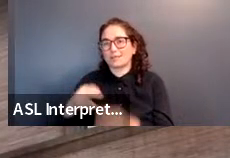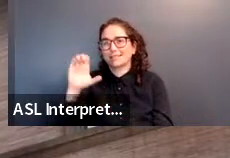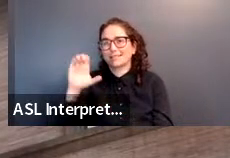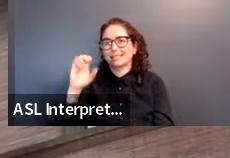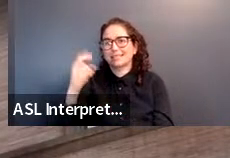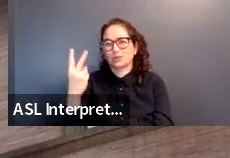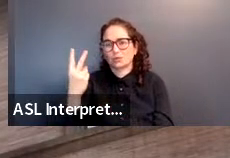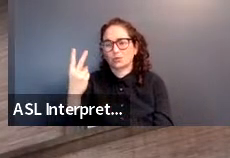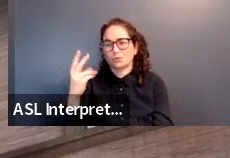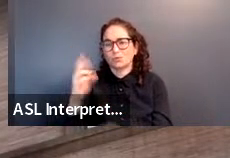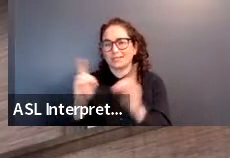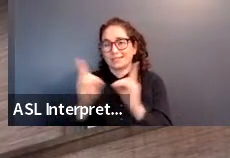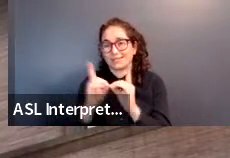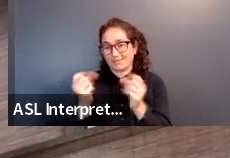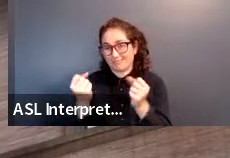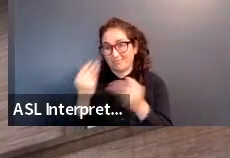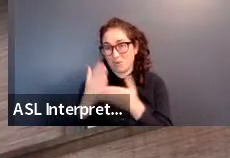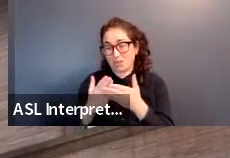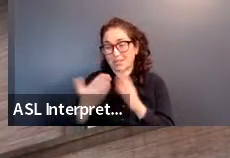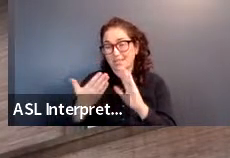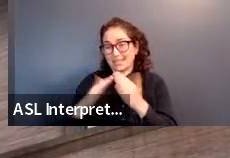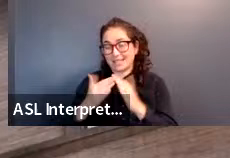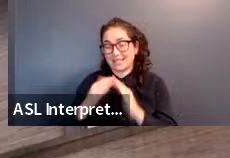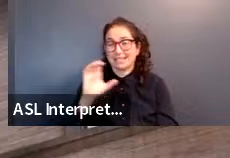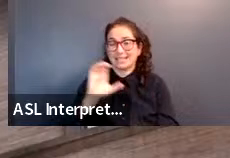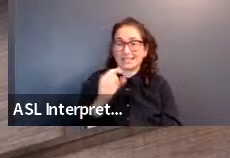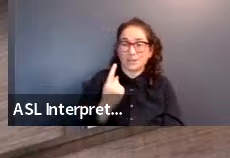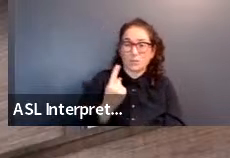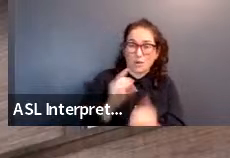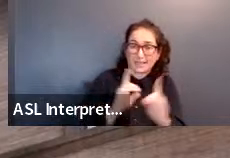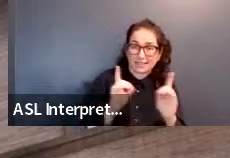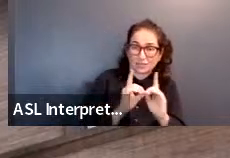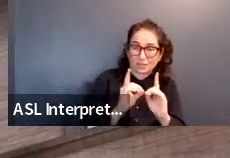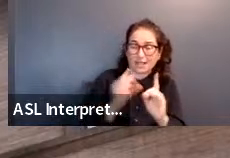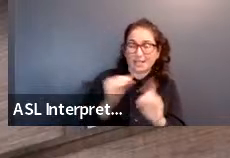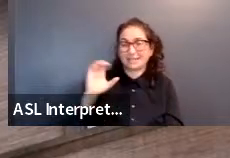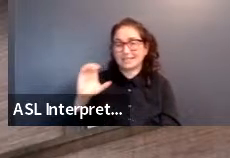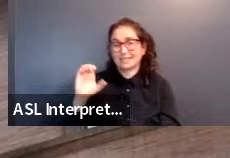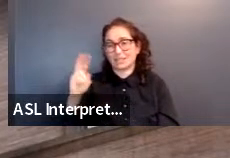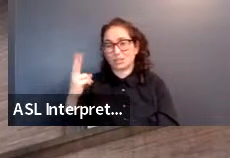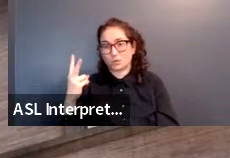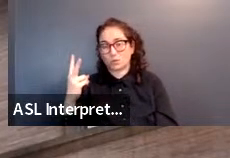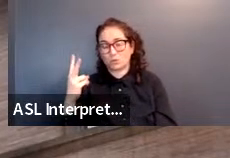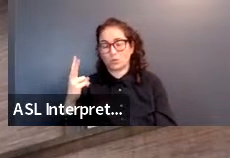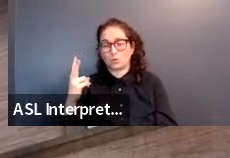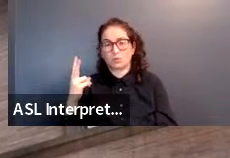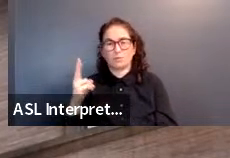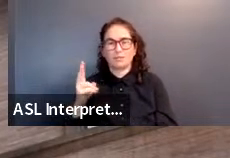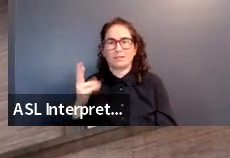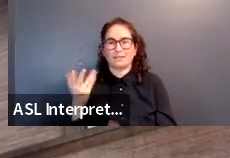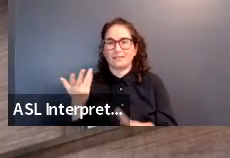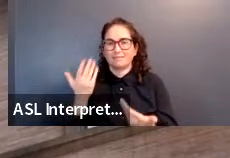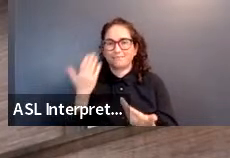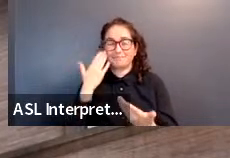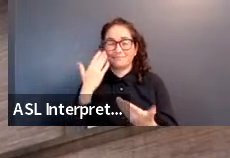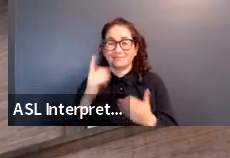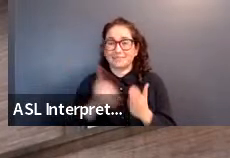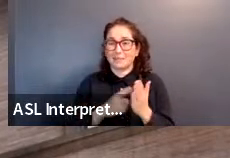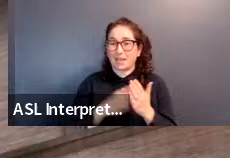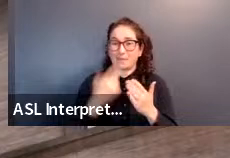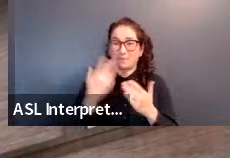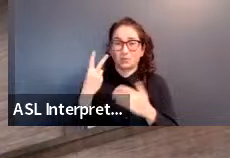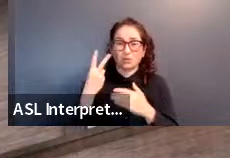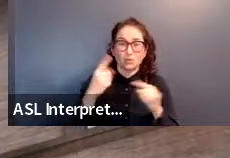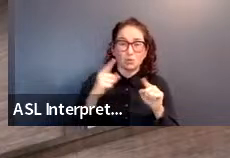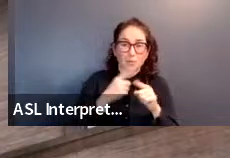district. And in many parts of the city, our C1 districts and our C2 districts are located sometimes a couple blocks